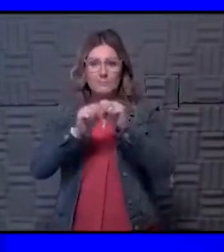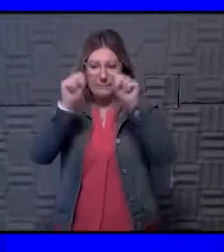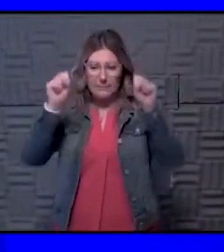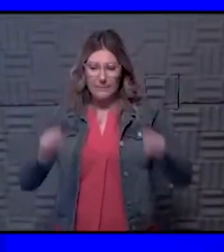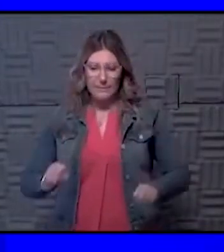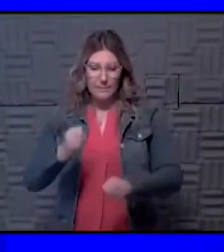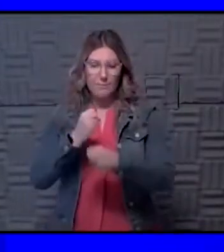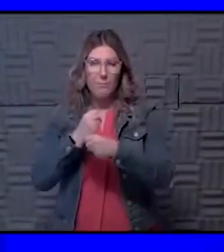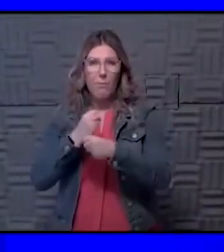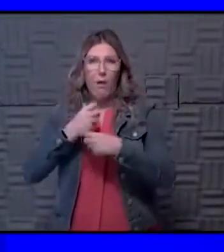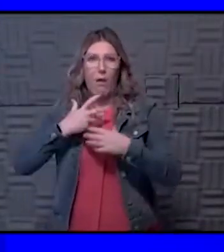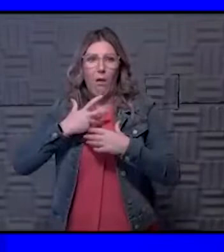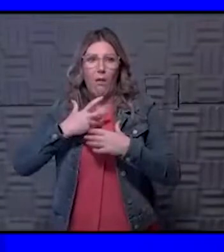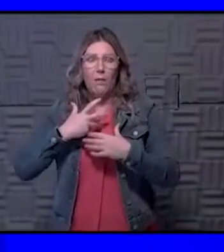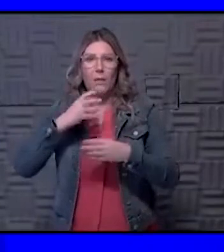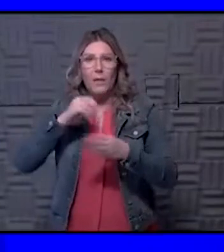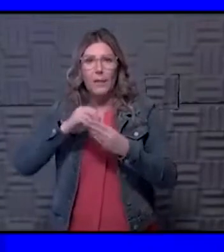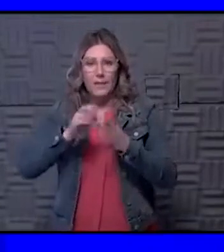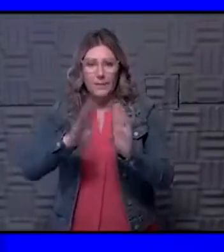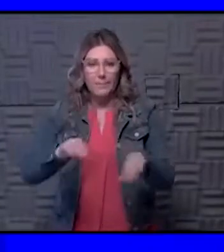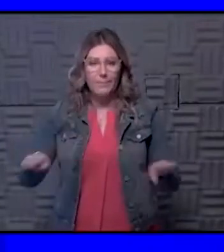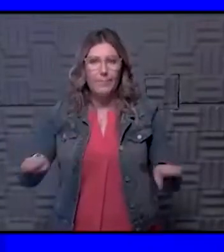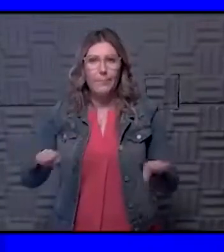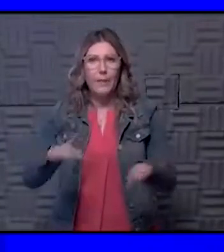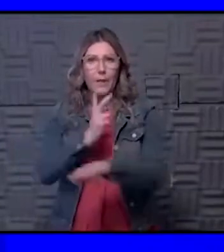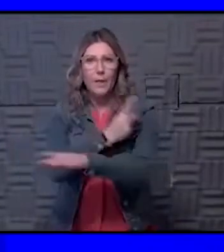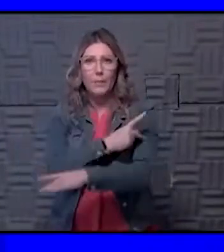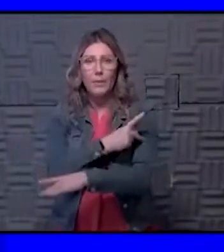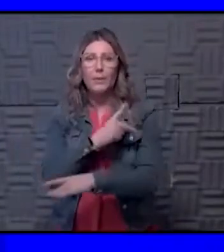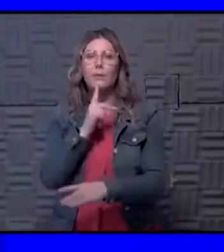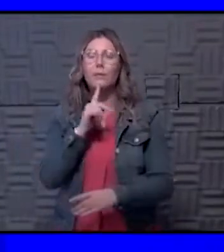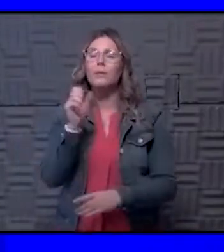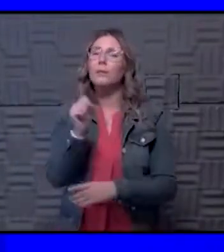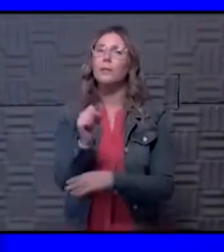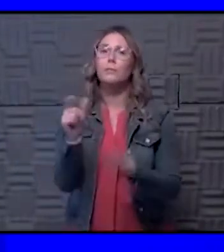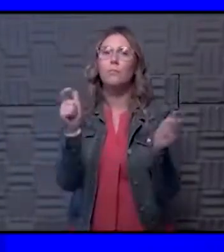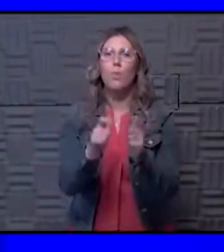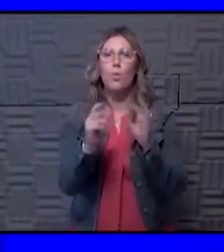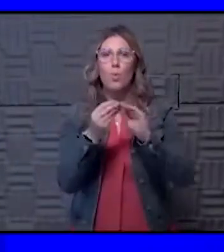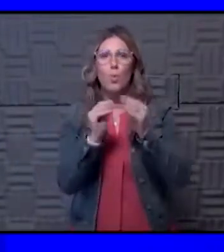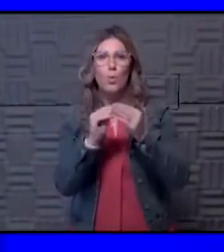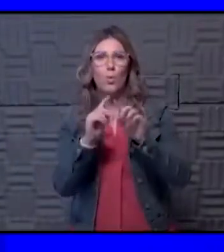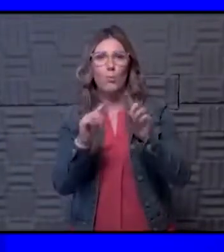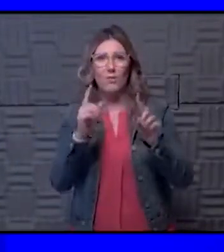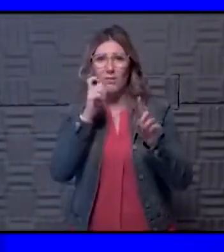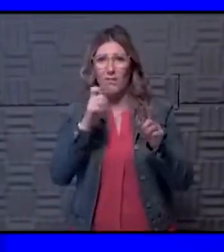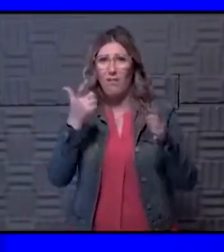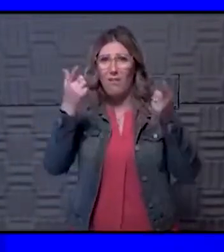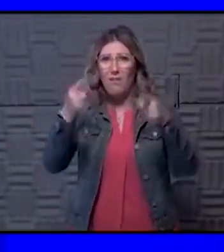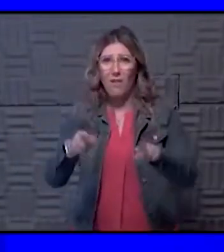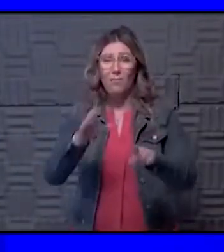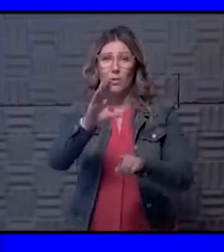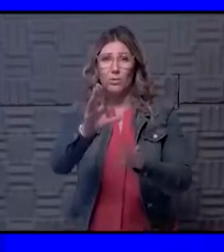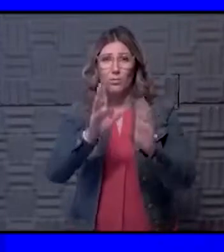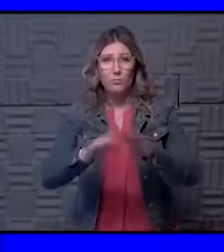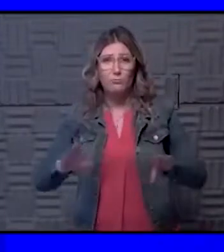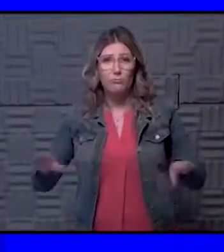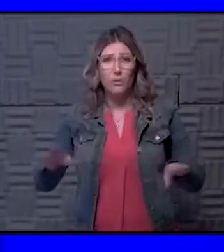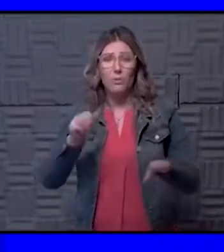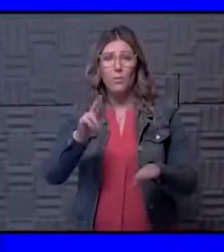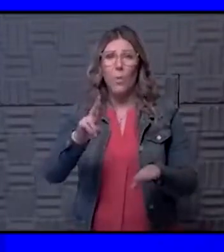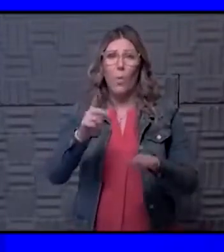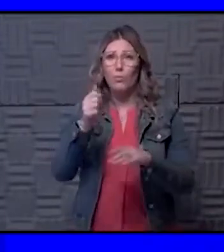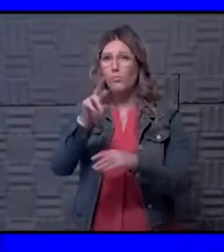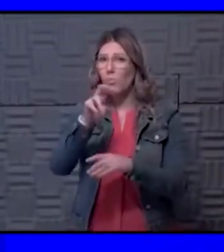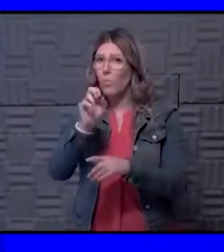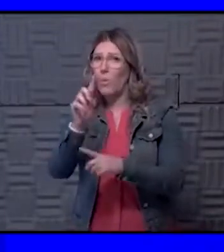inflammatory process going on in those pediatric patients. Even though it's a very small number, you certainly don't want it to happen to your child or your grandchild.